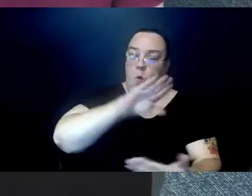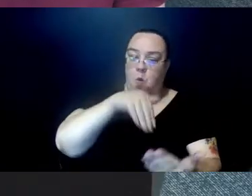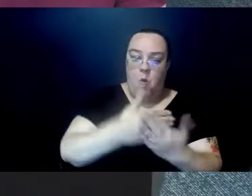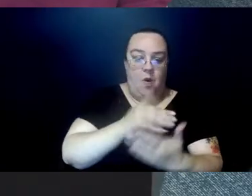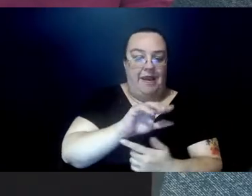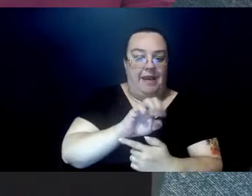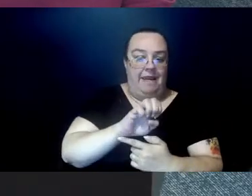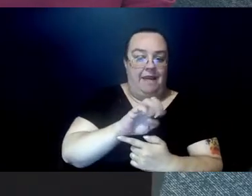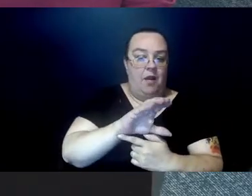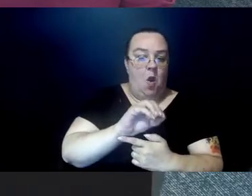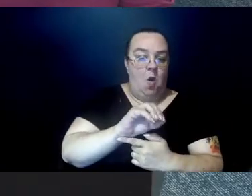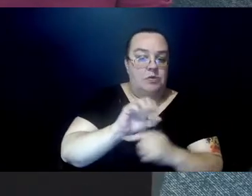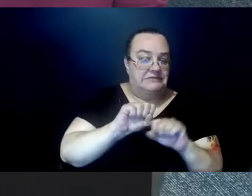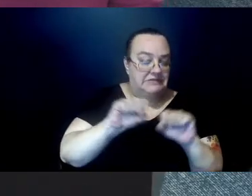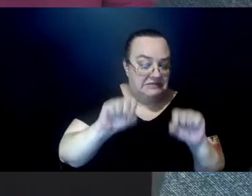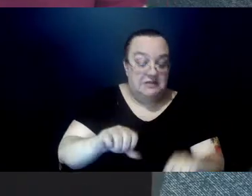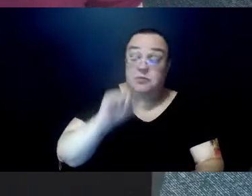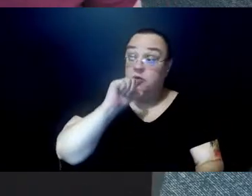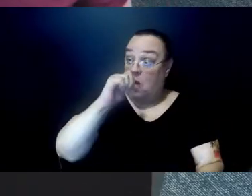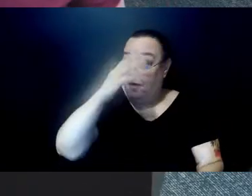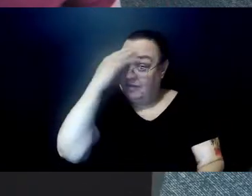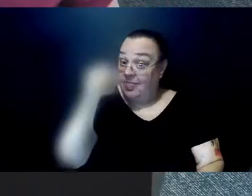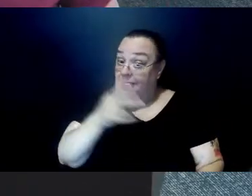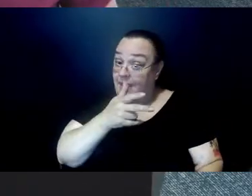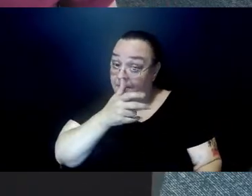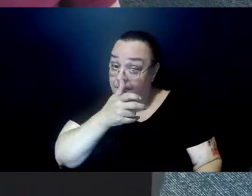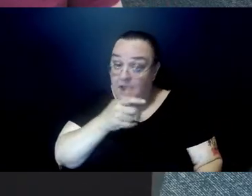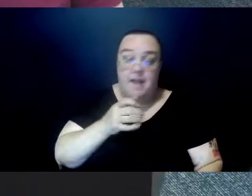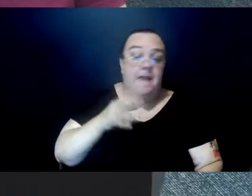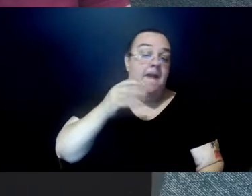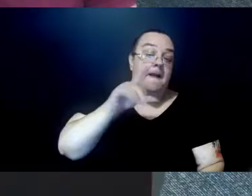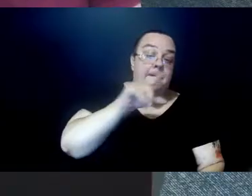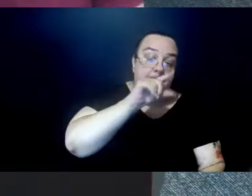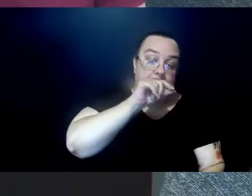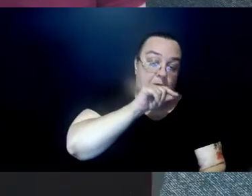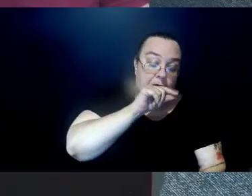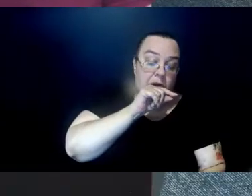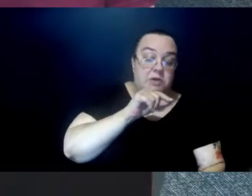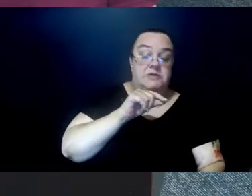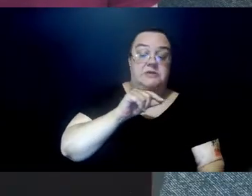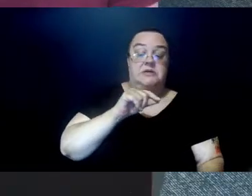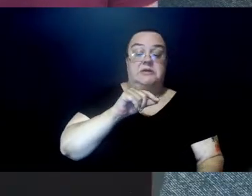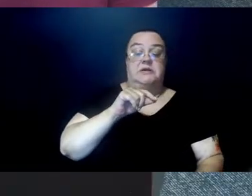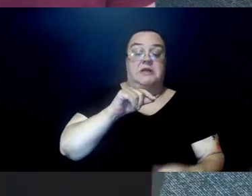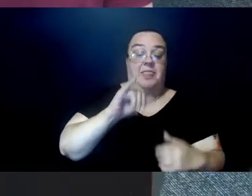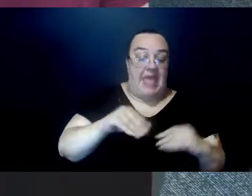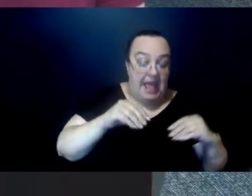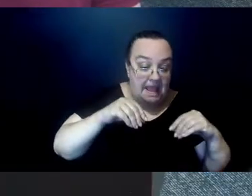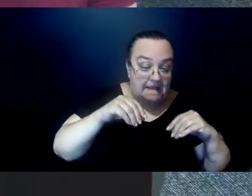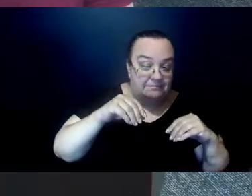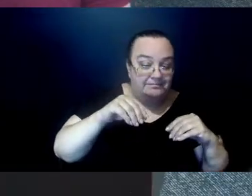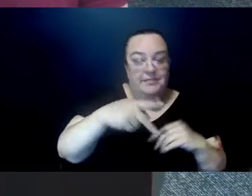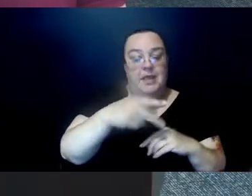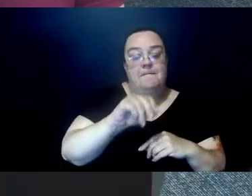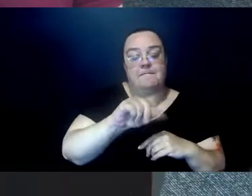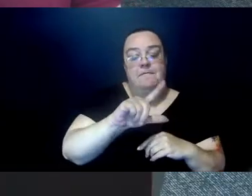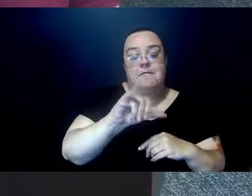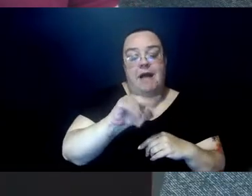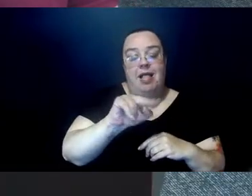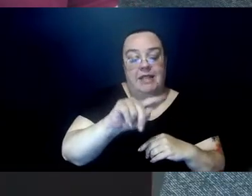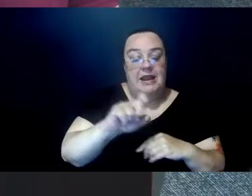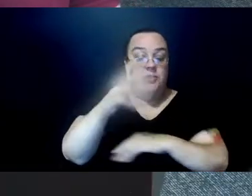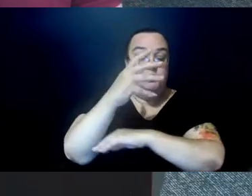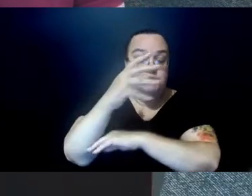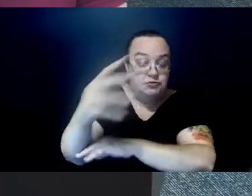let's not forget the insects, birds, and animals that pollinate the trees and spread their seeds. Unlike the human-designed park